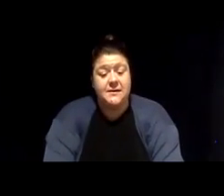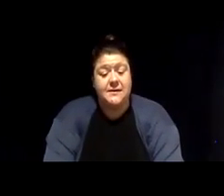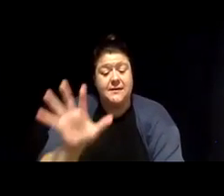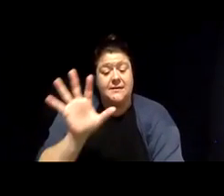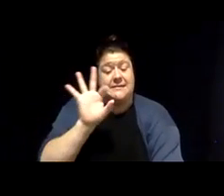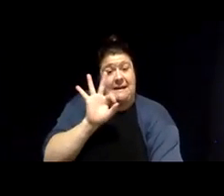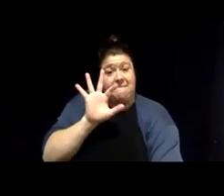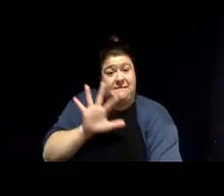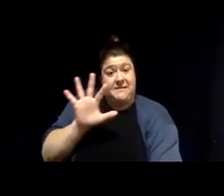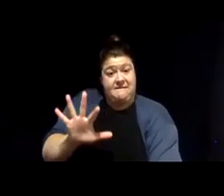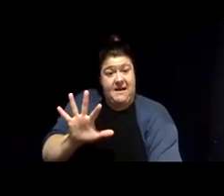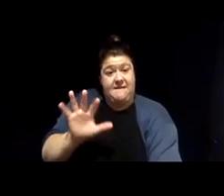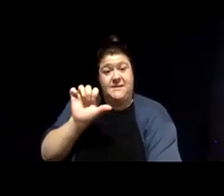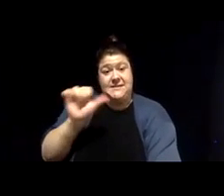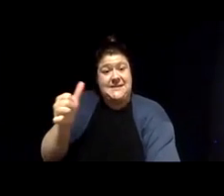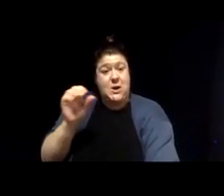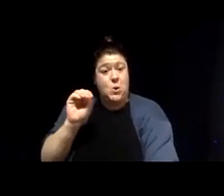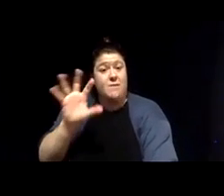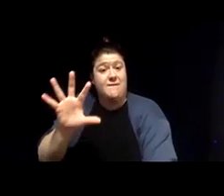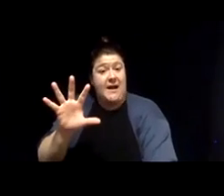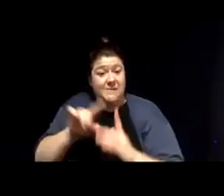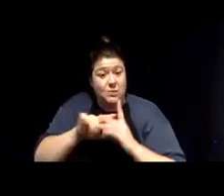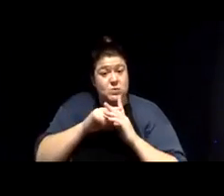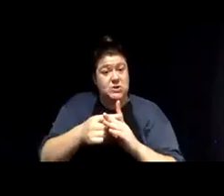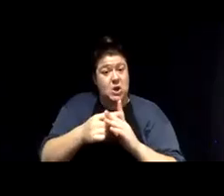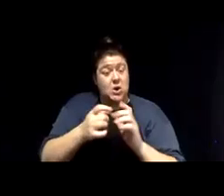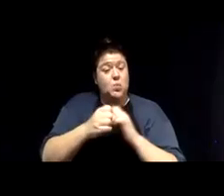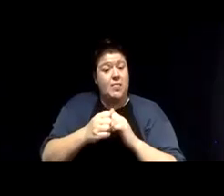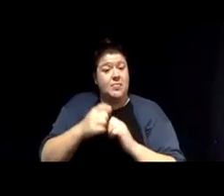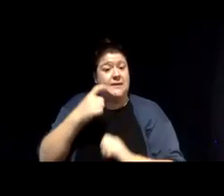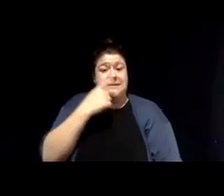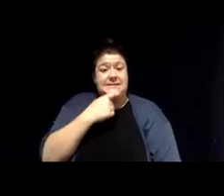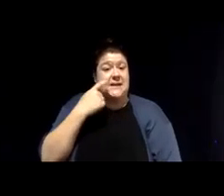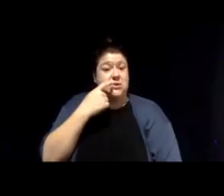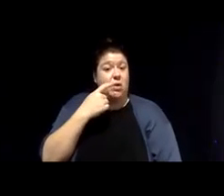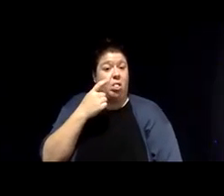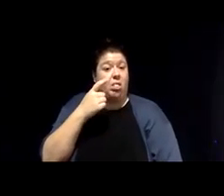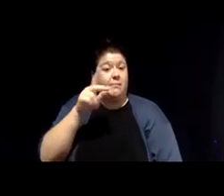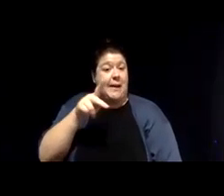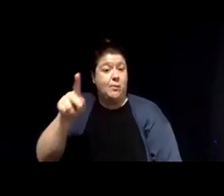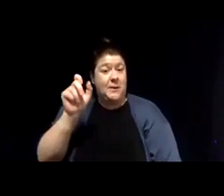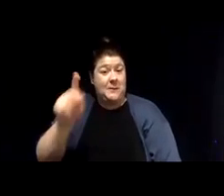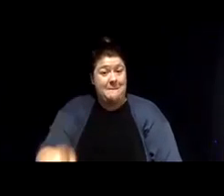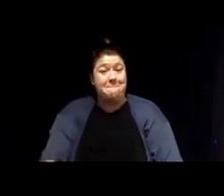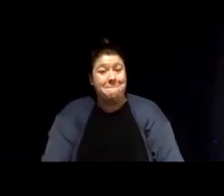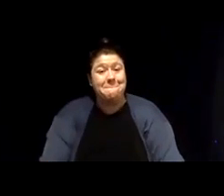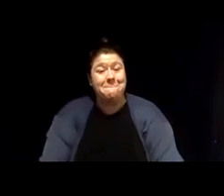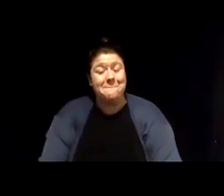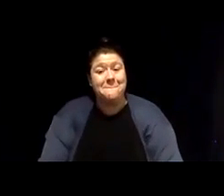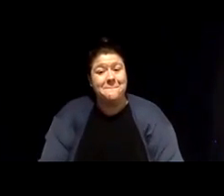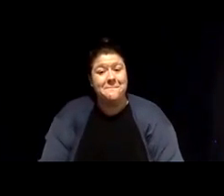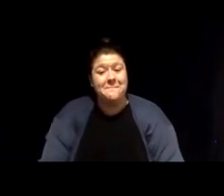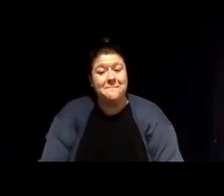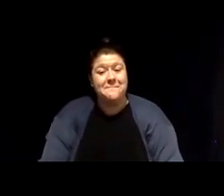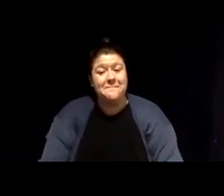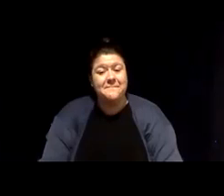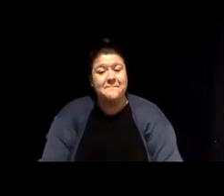We'll come back at 10:05 and we'll get started with the dental presentation. All right.